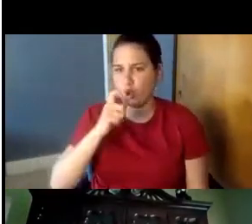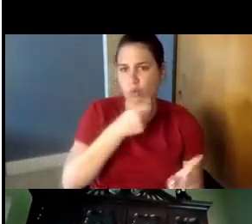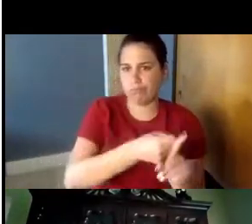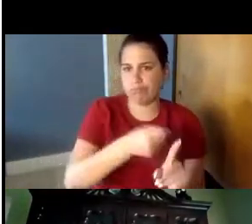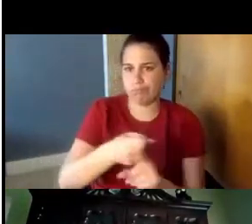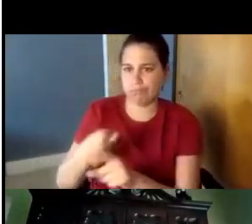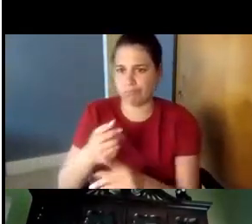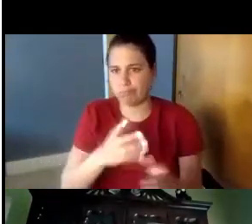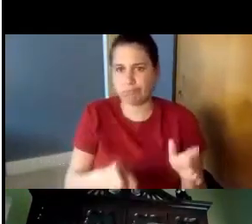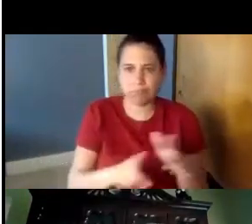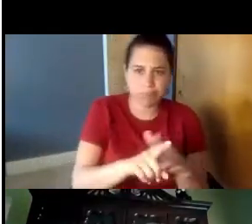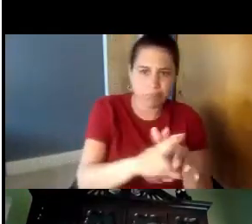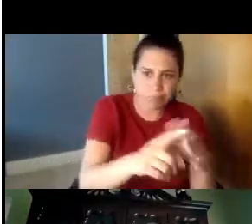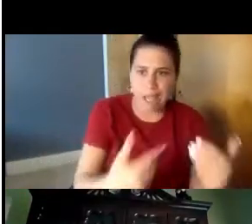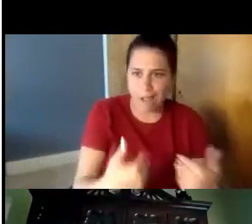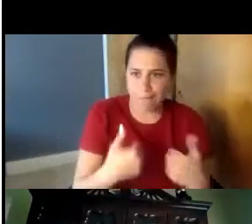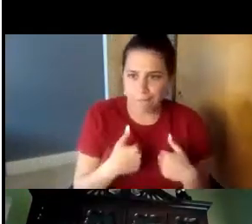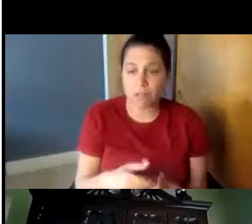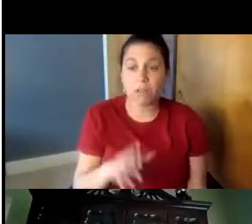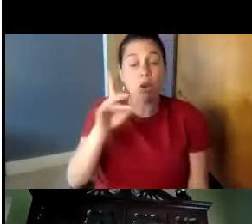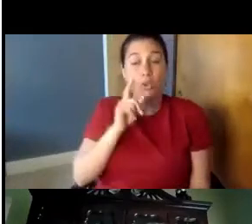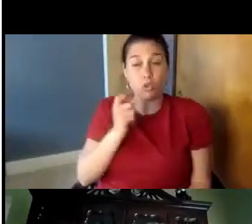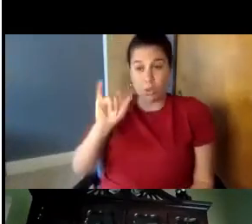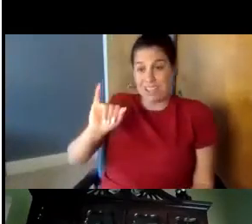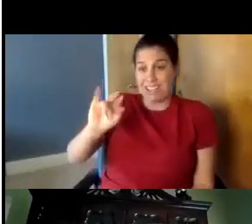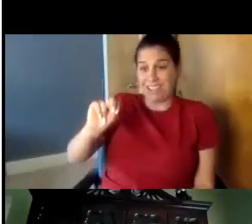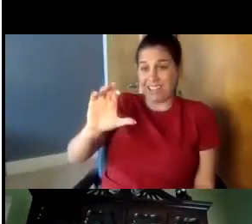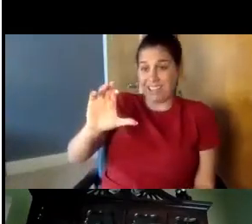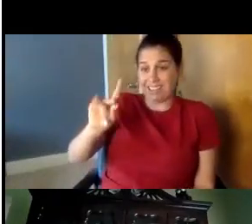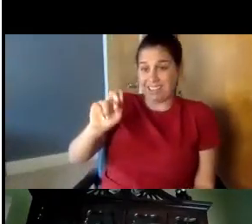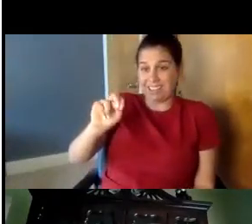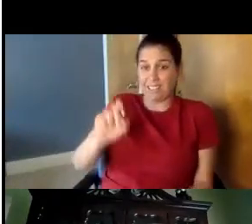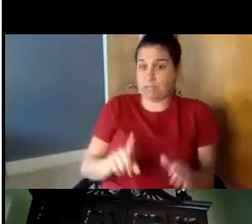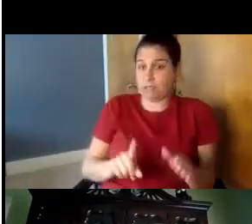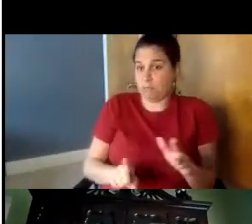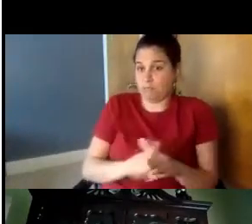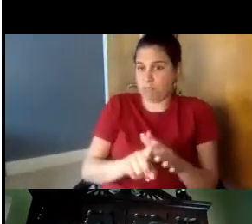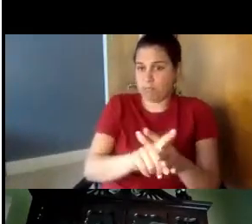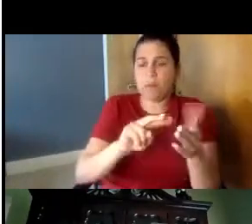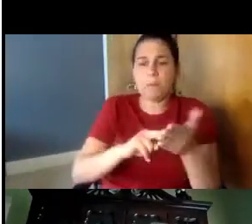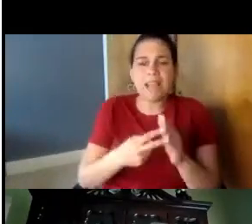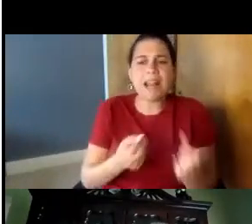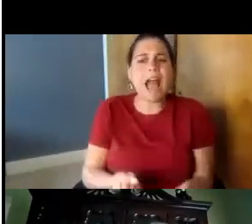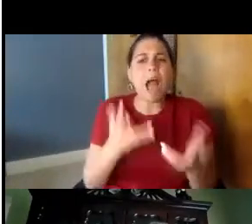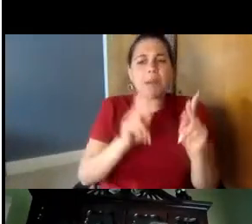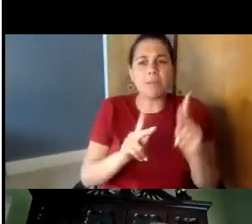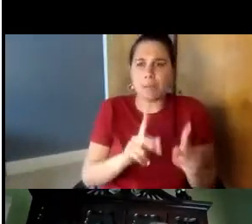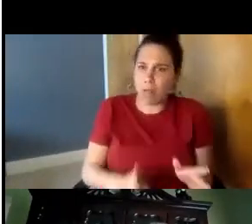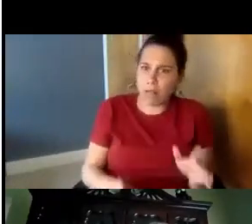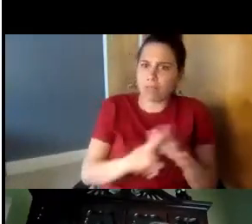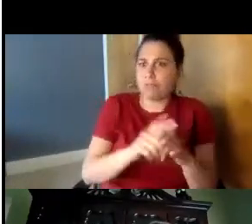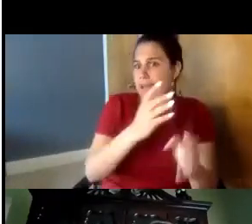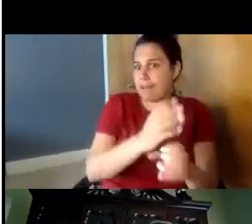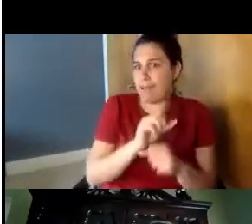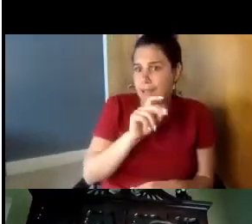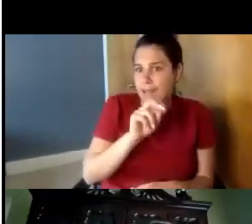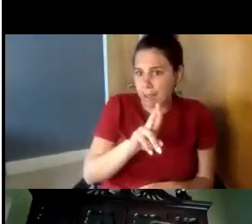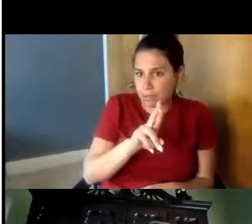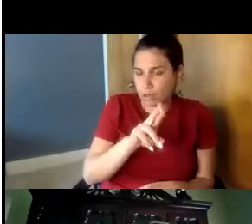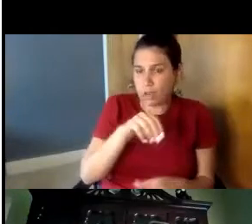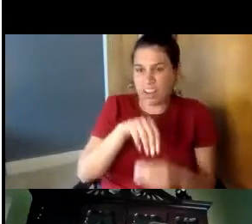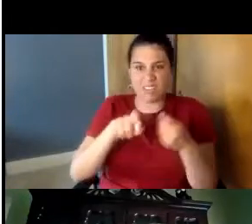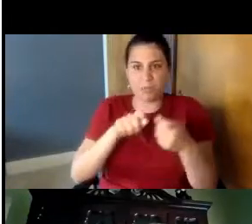cancer incidence. This is the number of people per 100,000 people in an area who develop cancer in a year. And